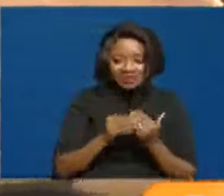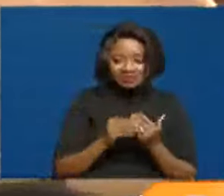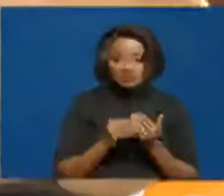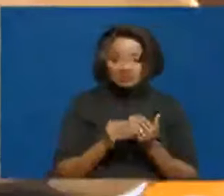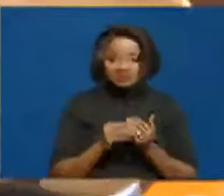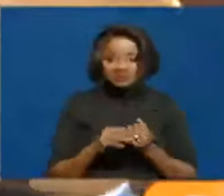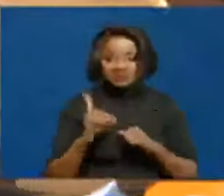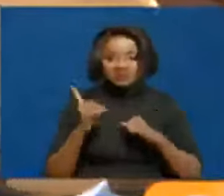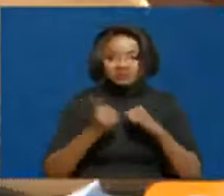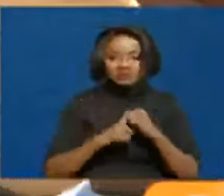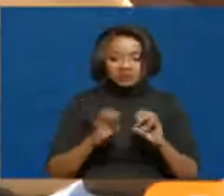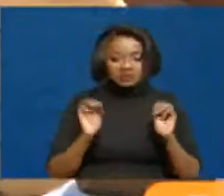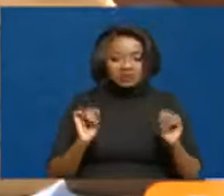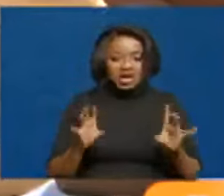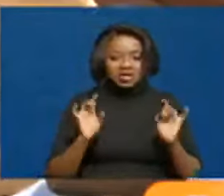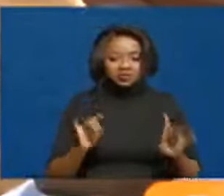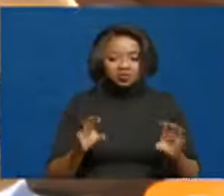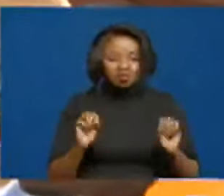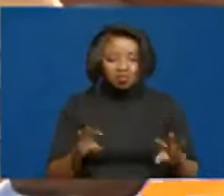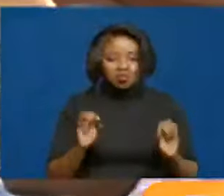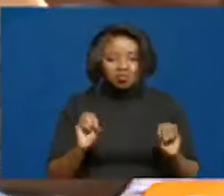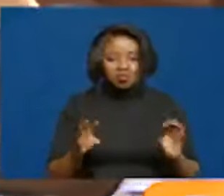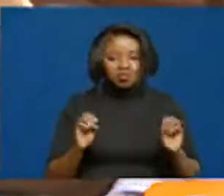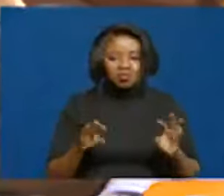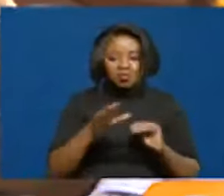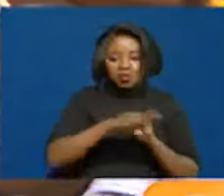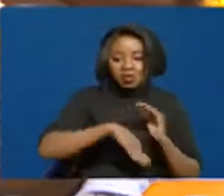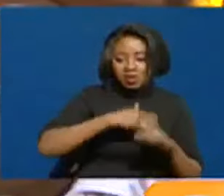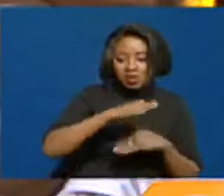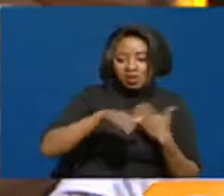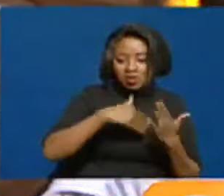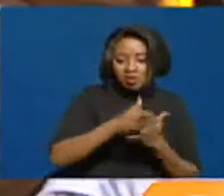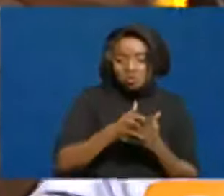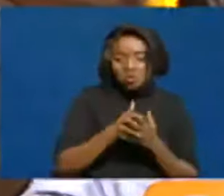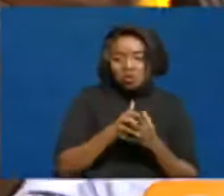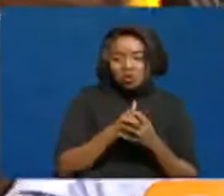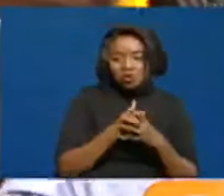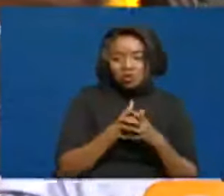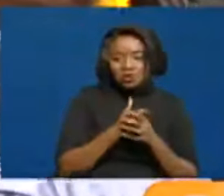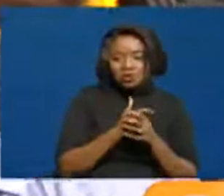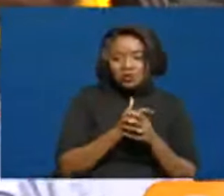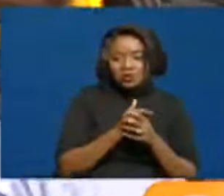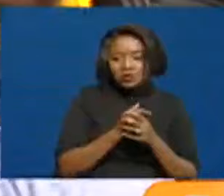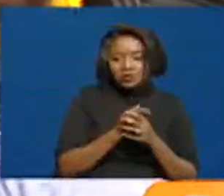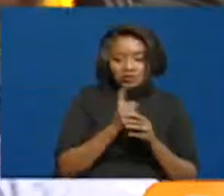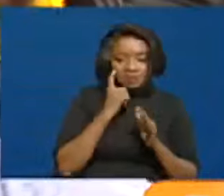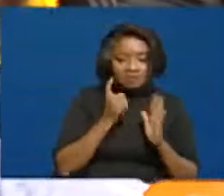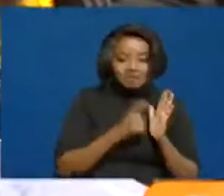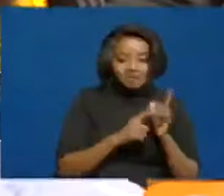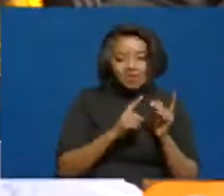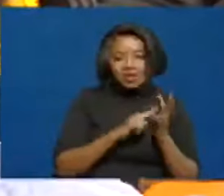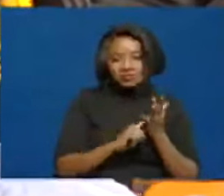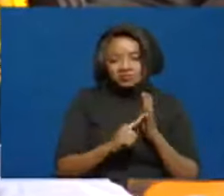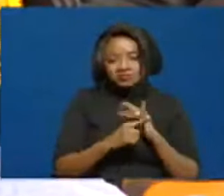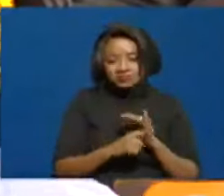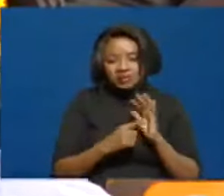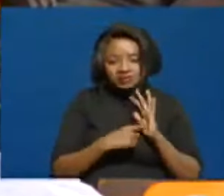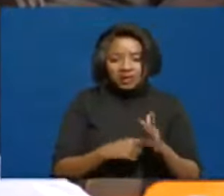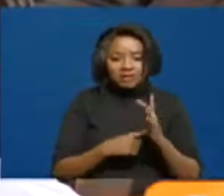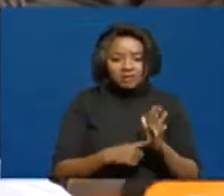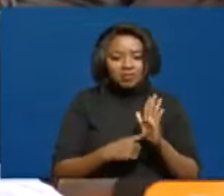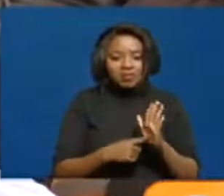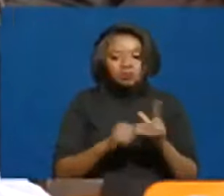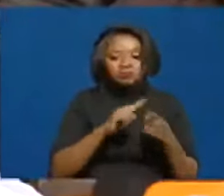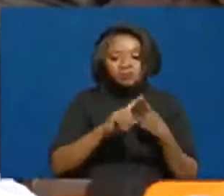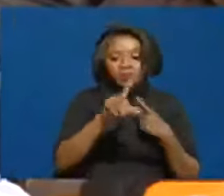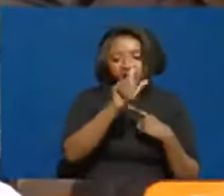six municipalities in the six sub-counties. And just to say for people to know, there is Tarbo and the environs of